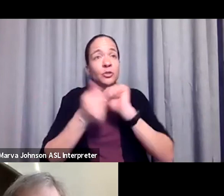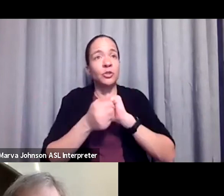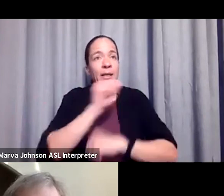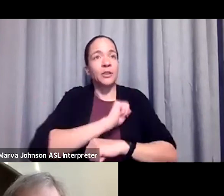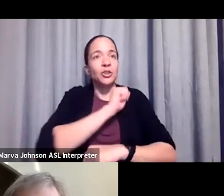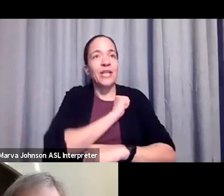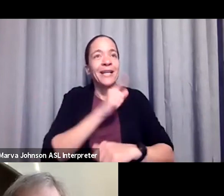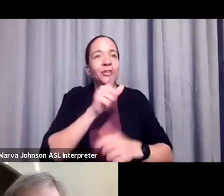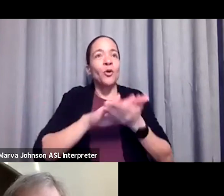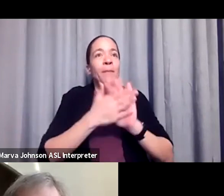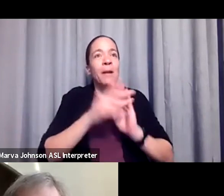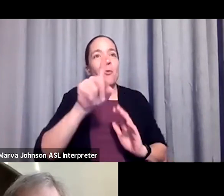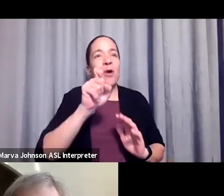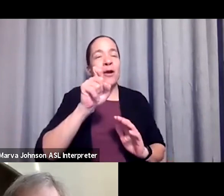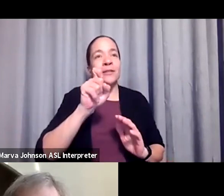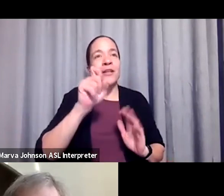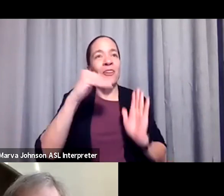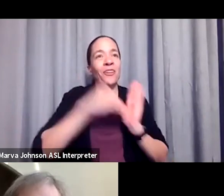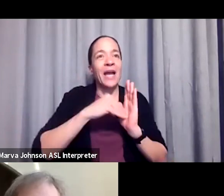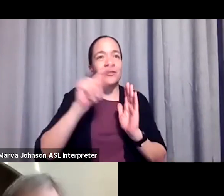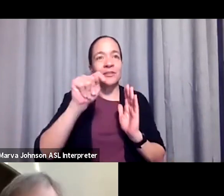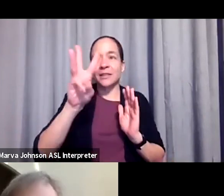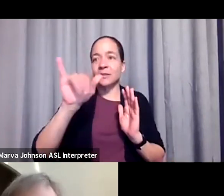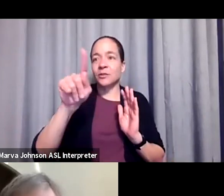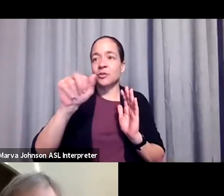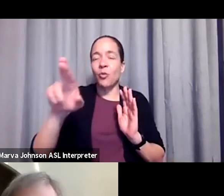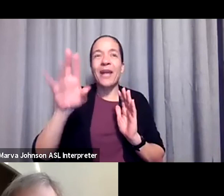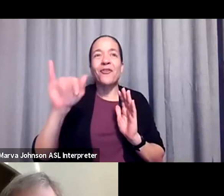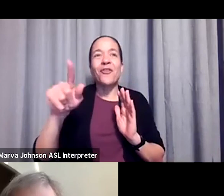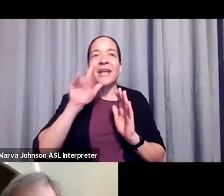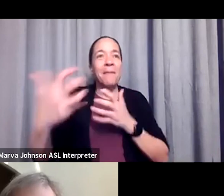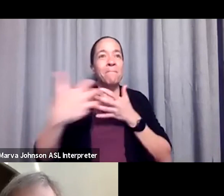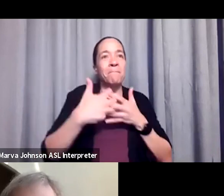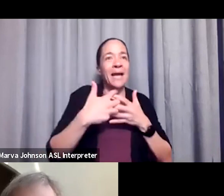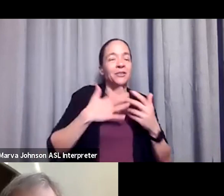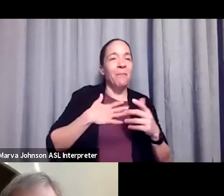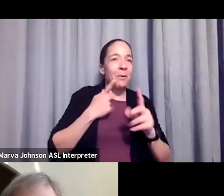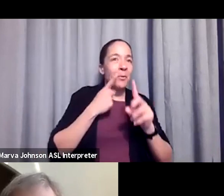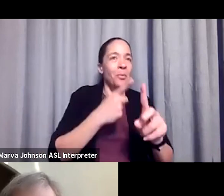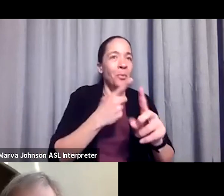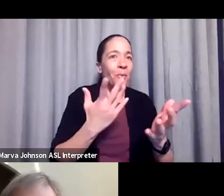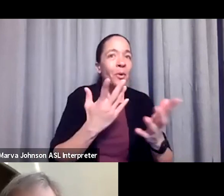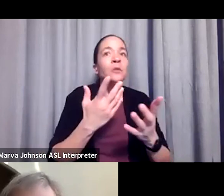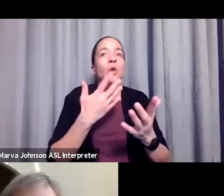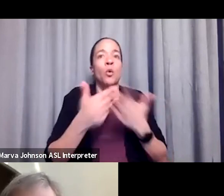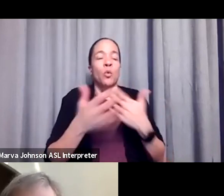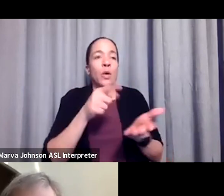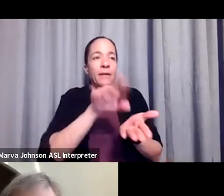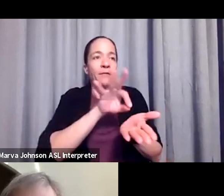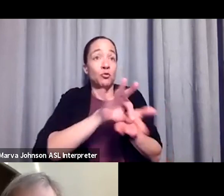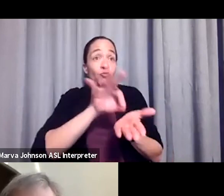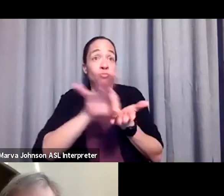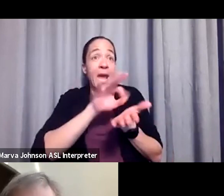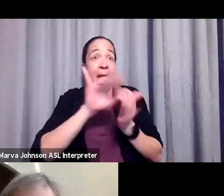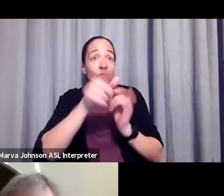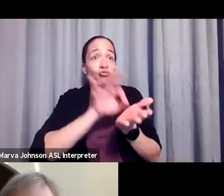Twitter followers, that's a metric that doesn't match with what you set out to do. So you really have to make sure whatever you're tracking matches with what you set out to do